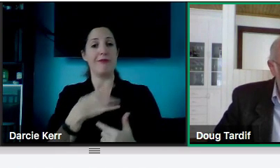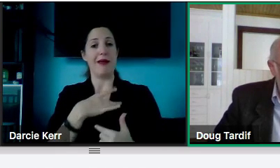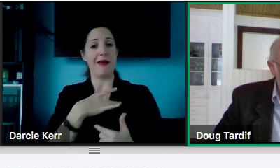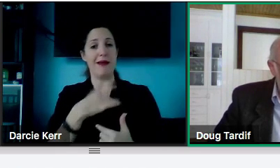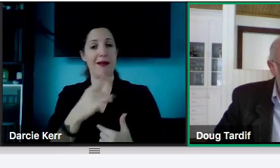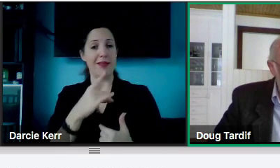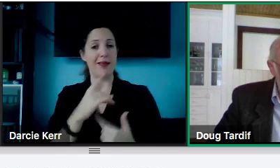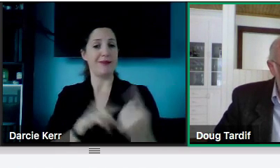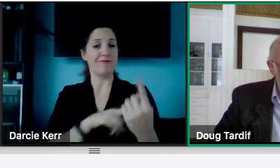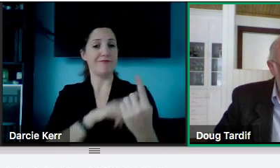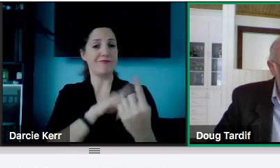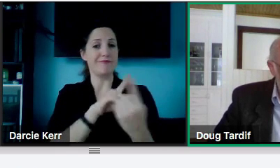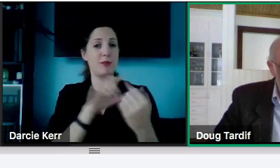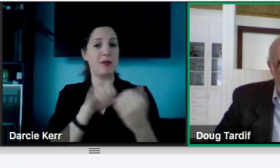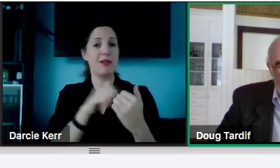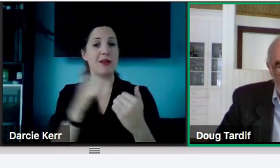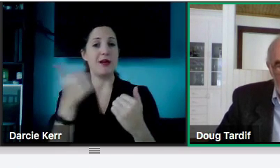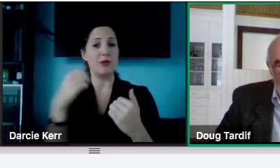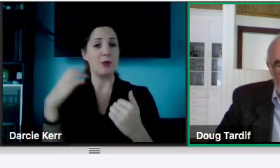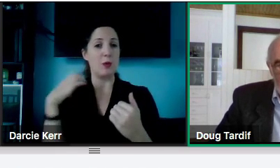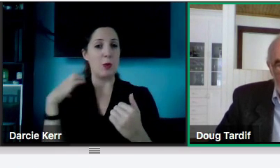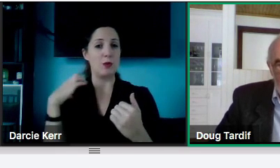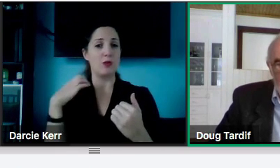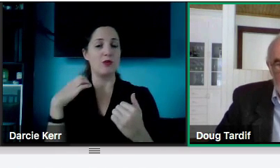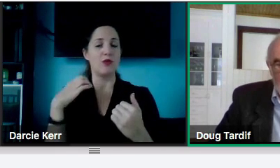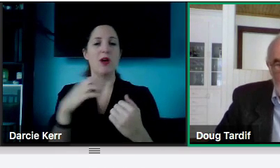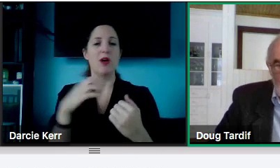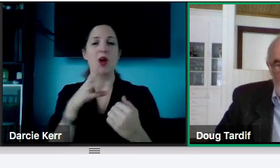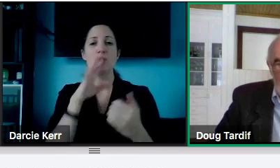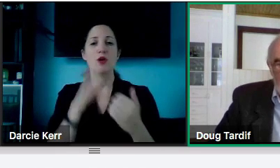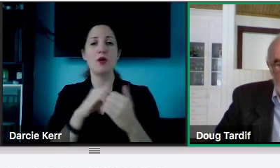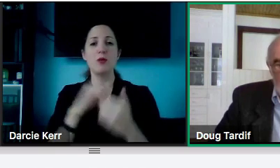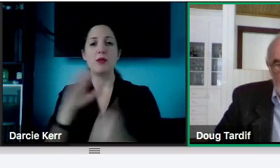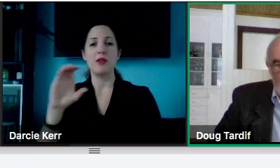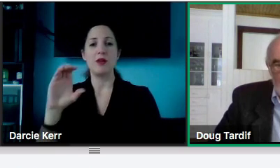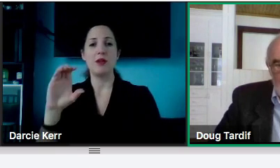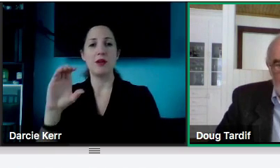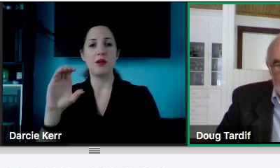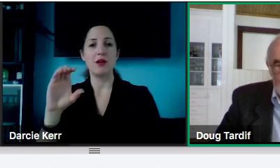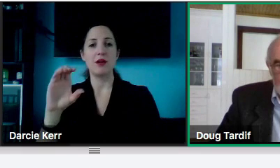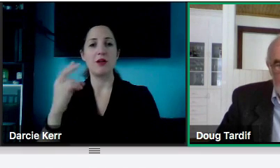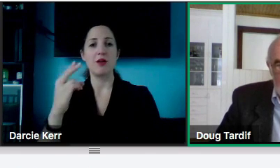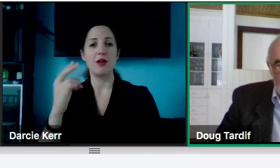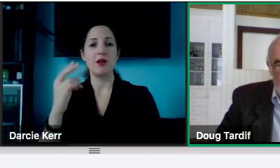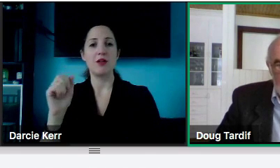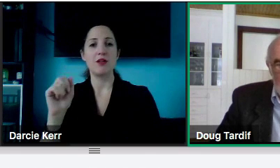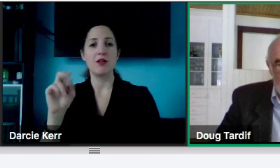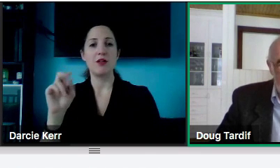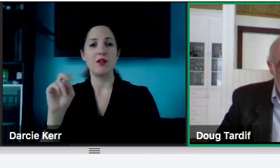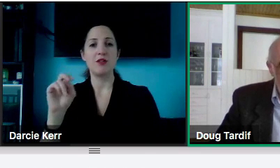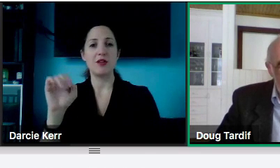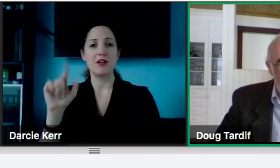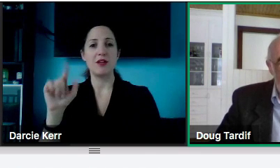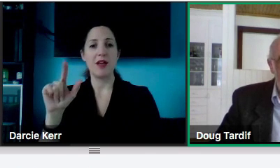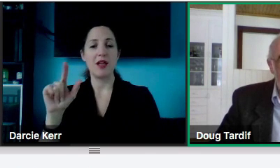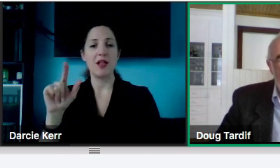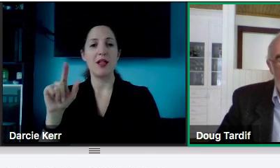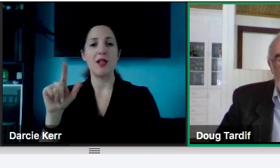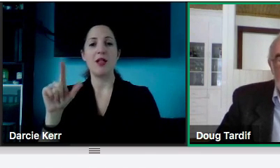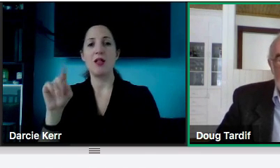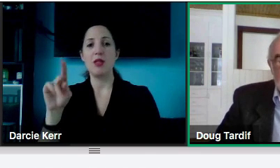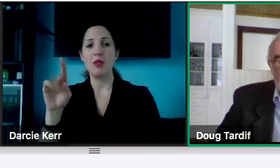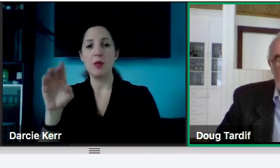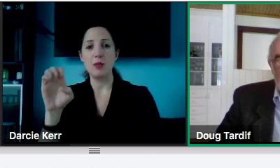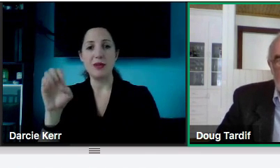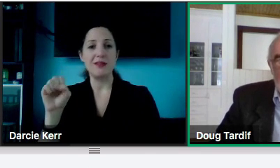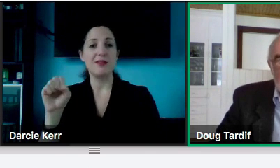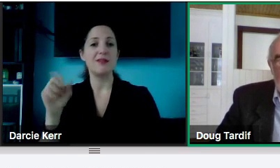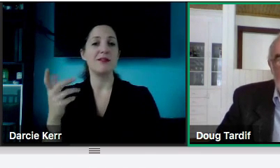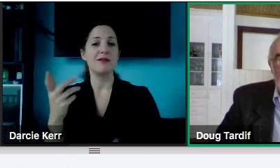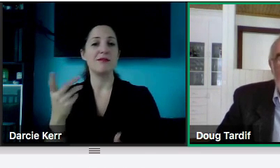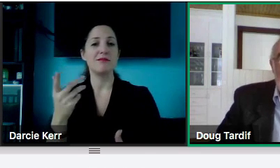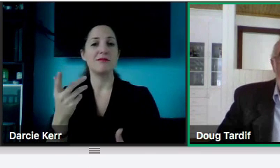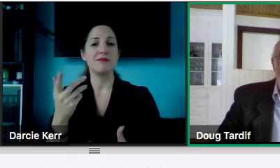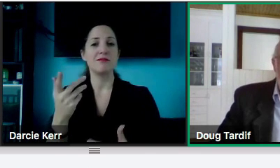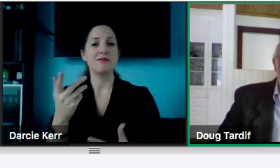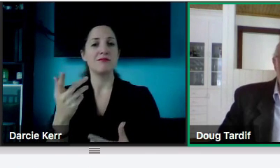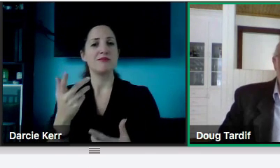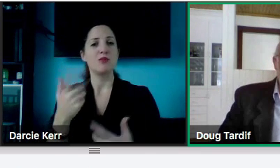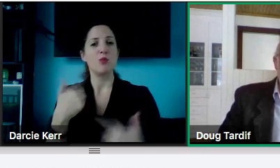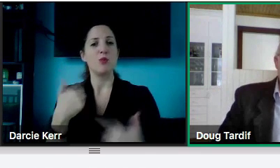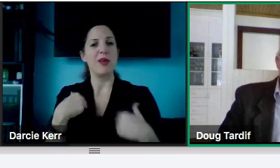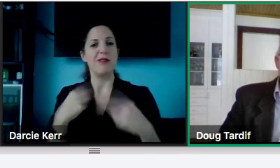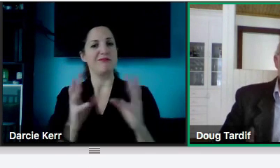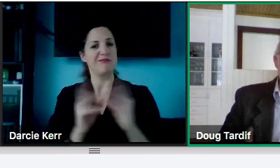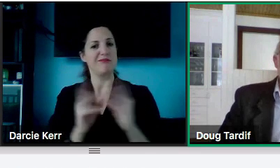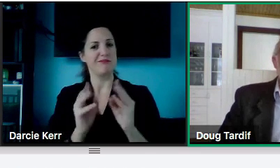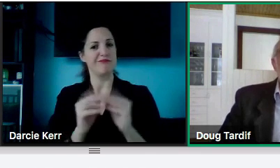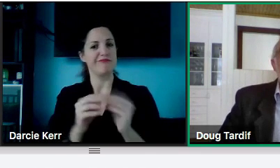coaches. I know I speak with Chantel and Louise on a regular basis, and we discuss various client issues, etc.